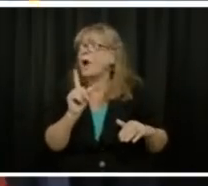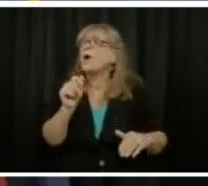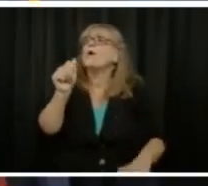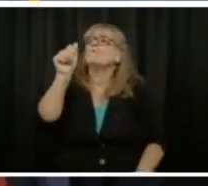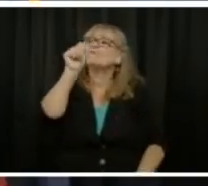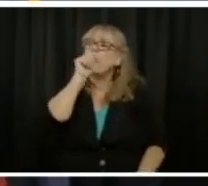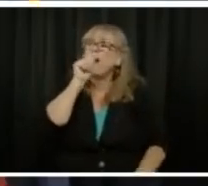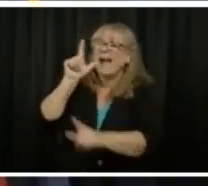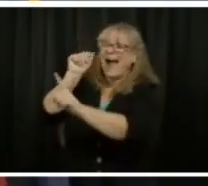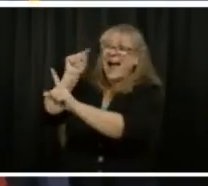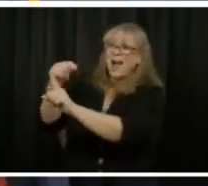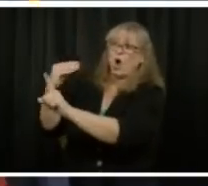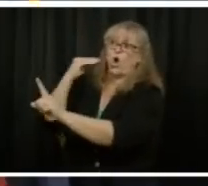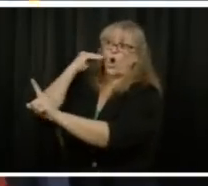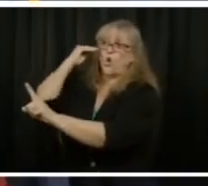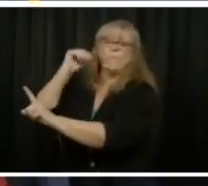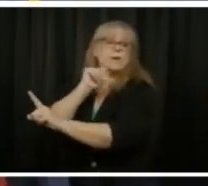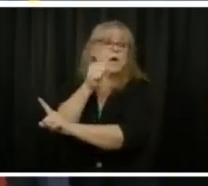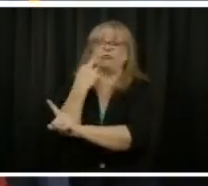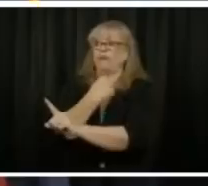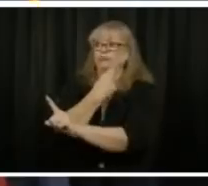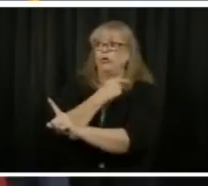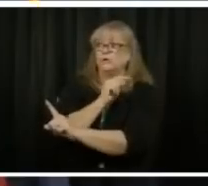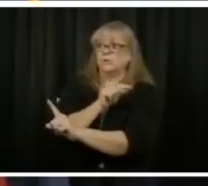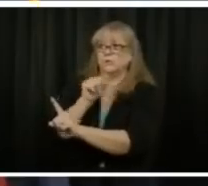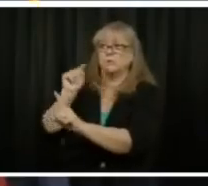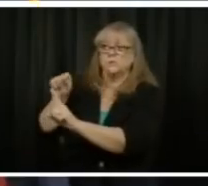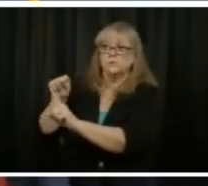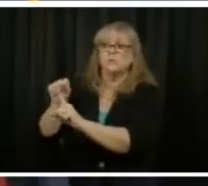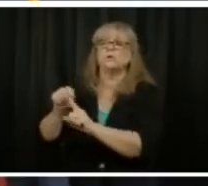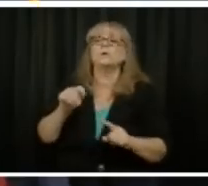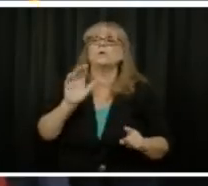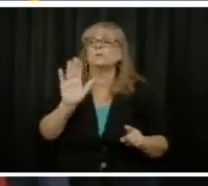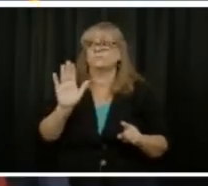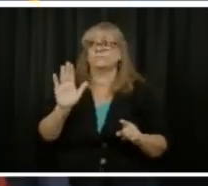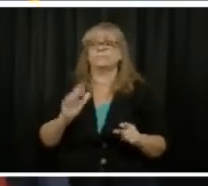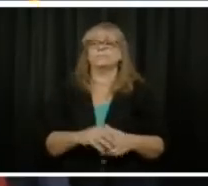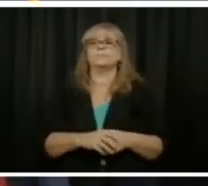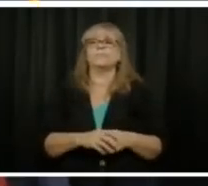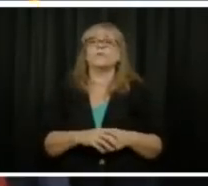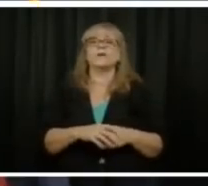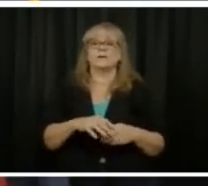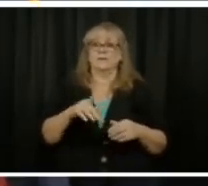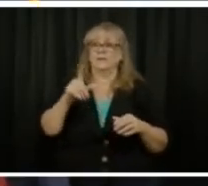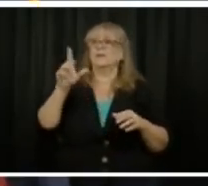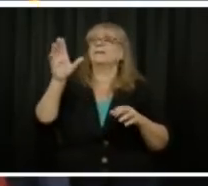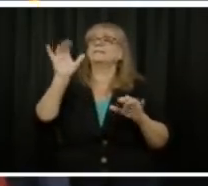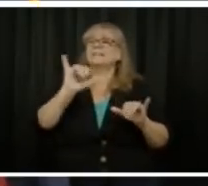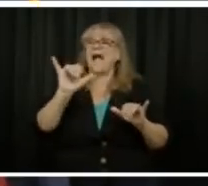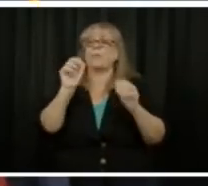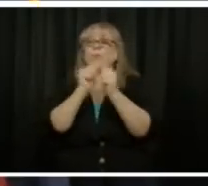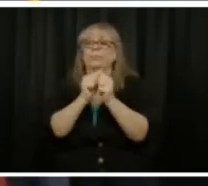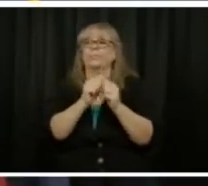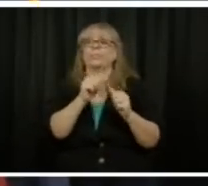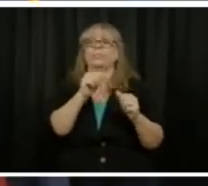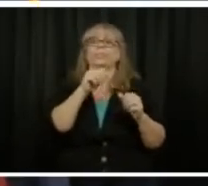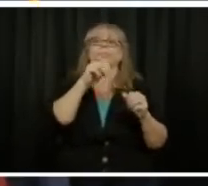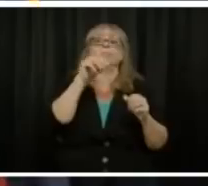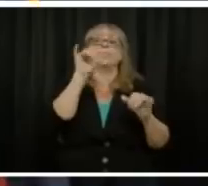here, as well as directly impact the piece that's occurring through late night reduction of